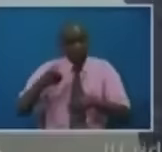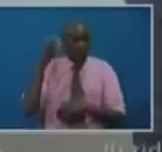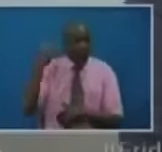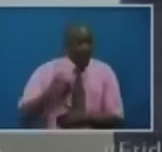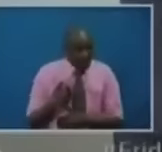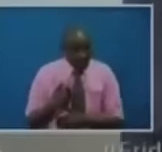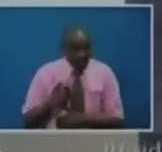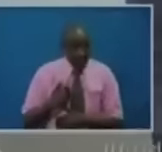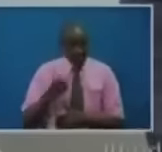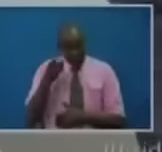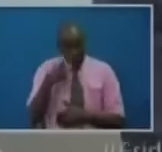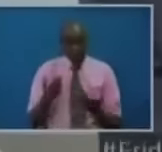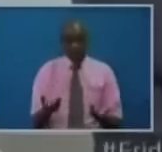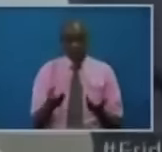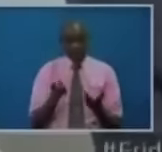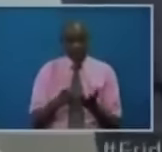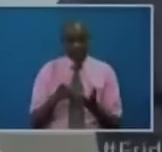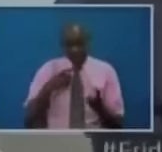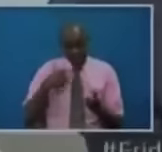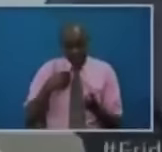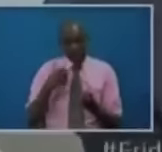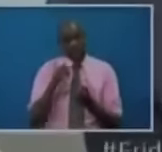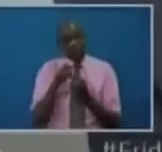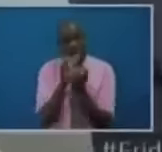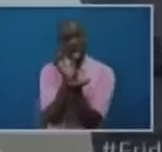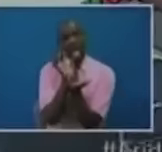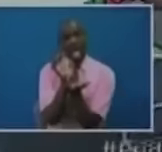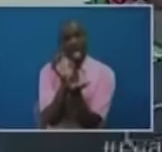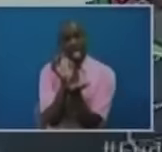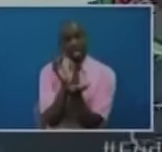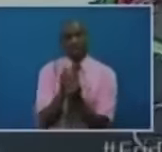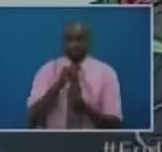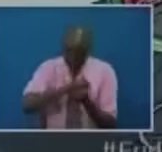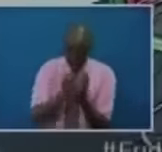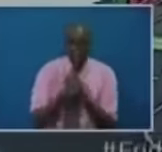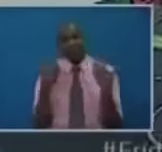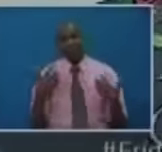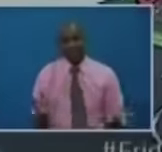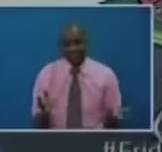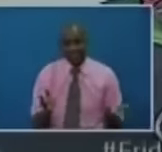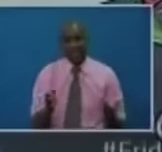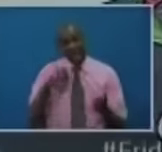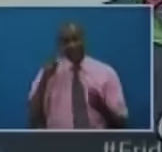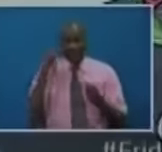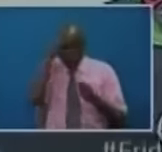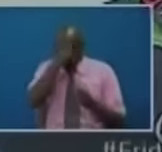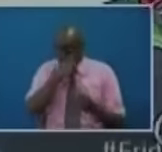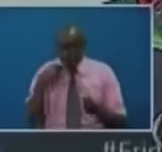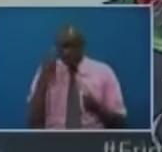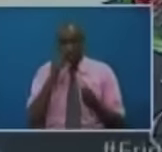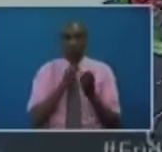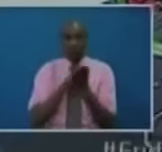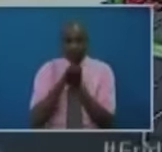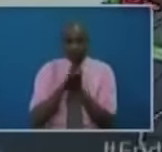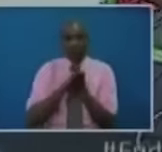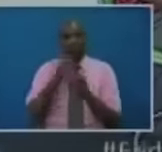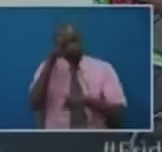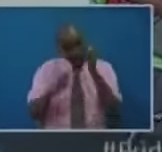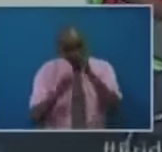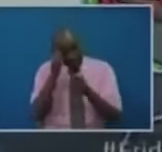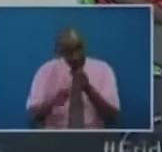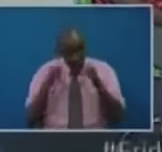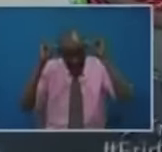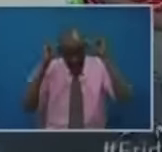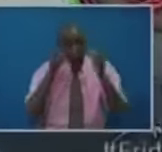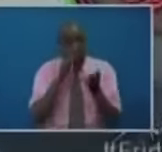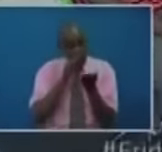The shoe that I was wearing, yeah, which was as if it was listening to a phone, I changed it. And also the lotion is not for the milking, you know,